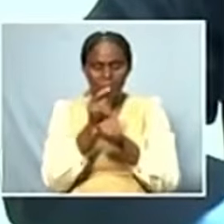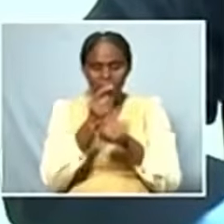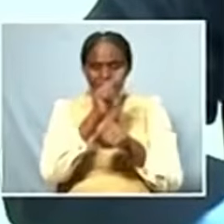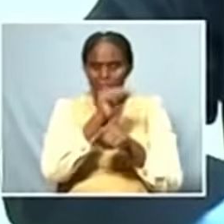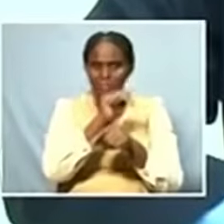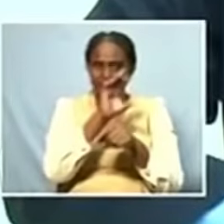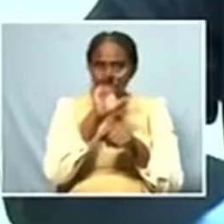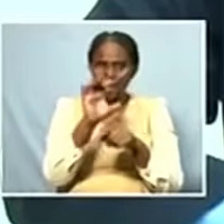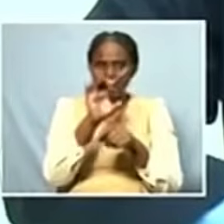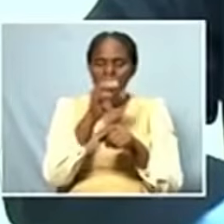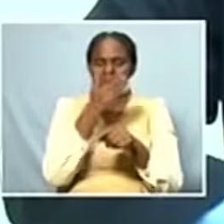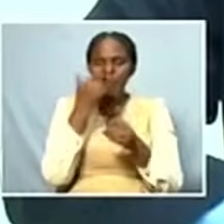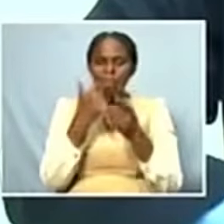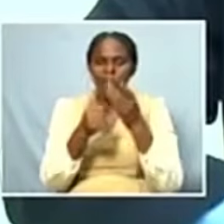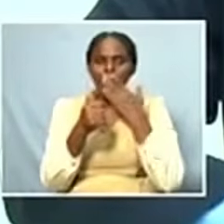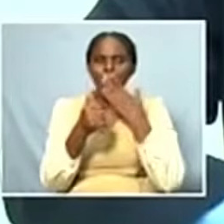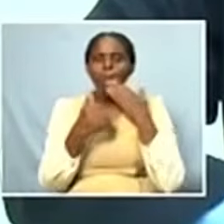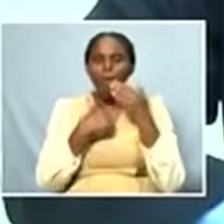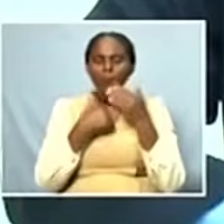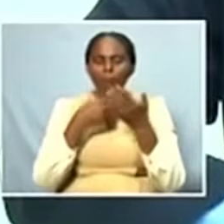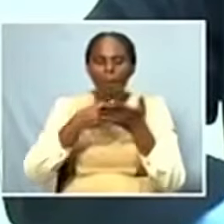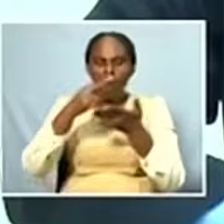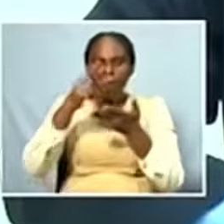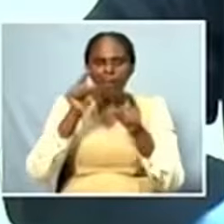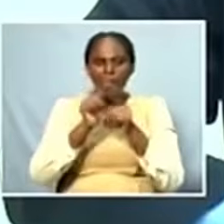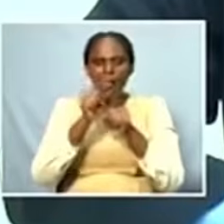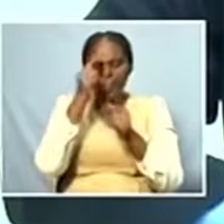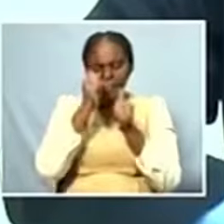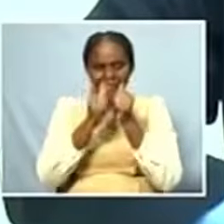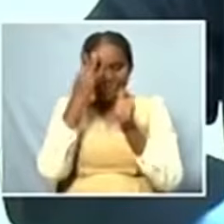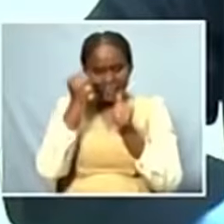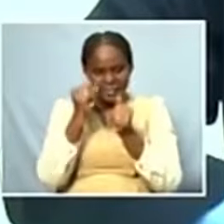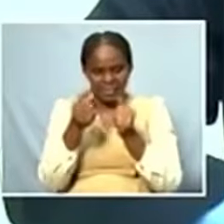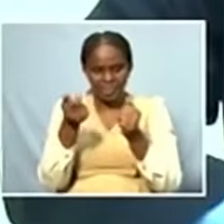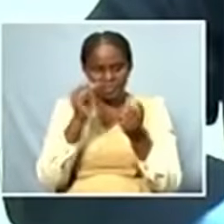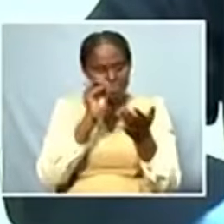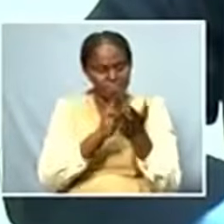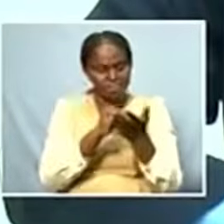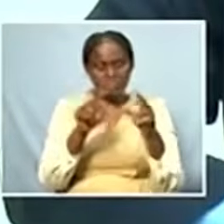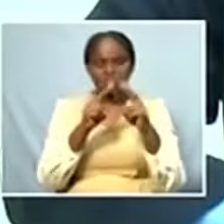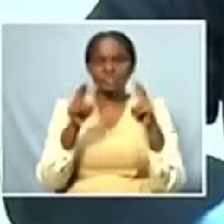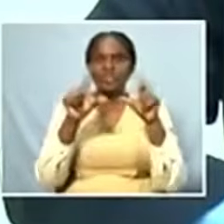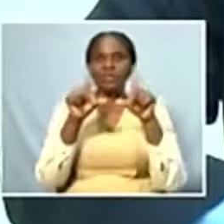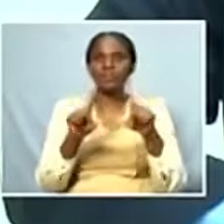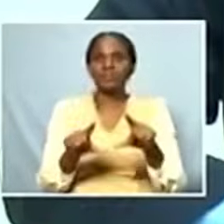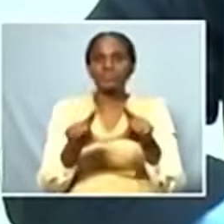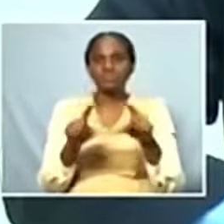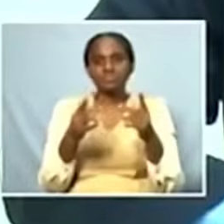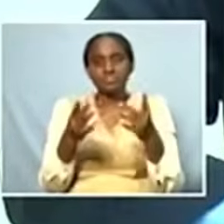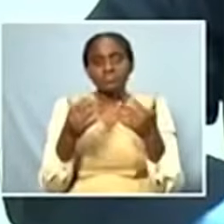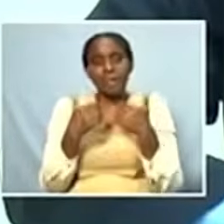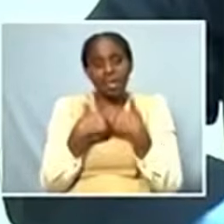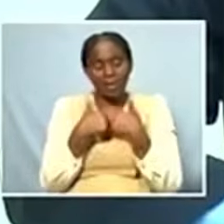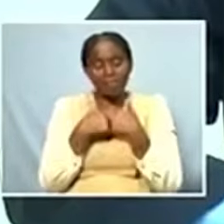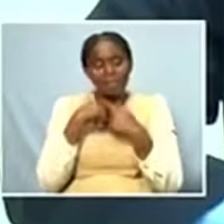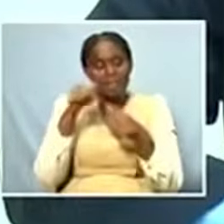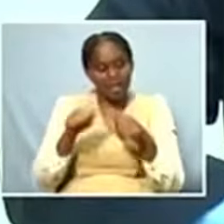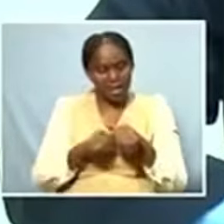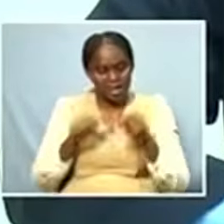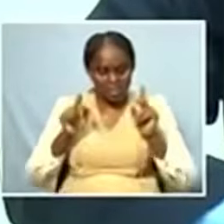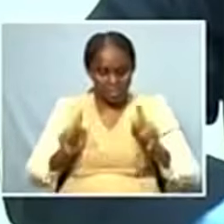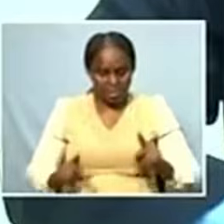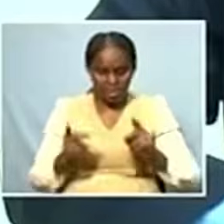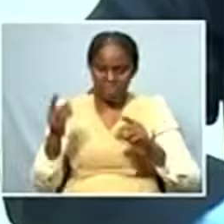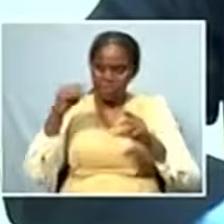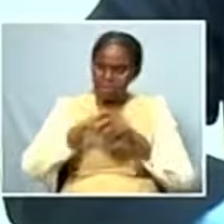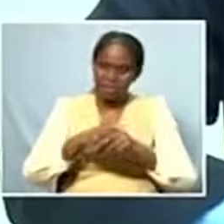NCC should be raised, because when you put it so low, you have every person coming